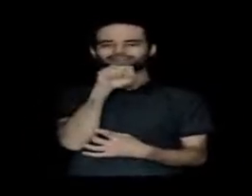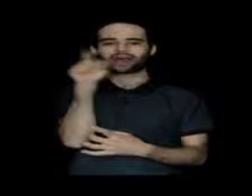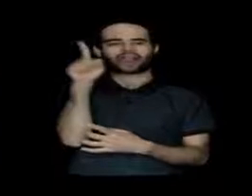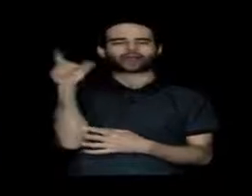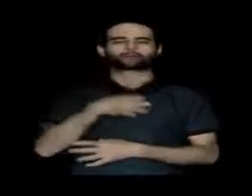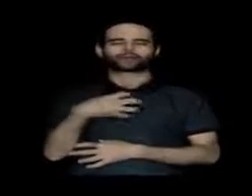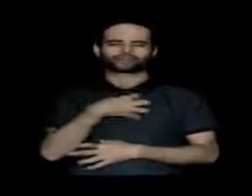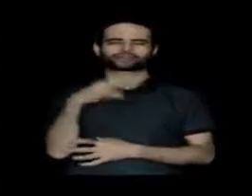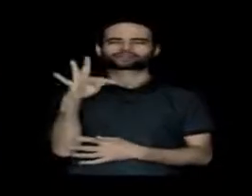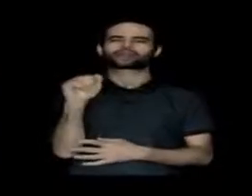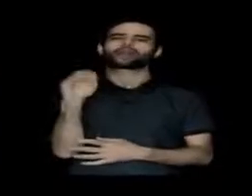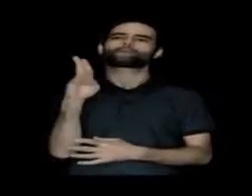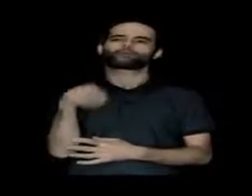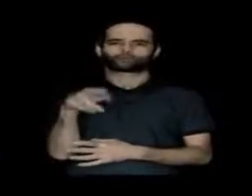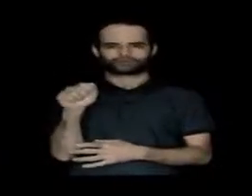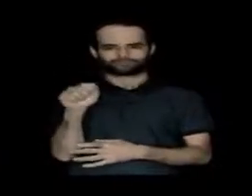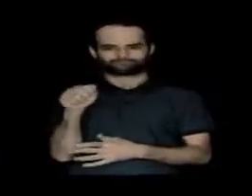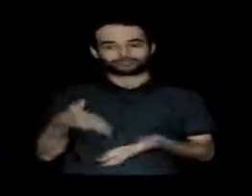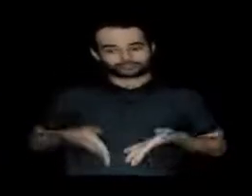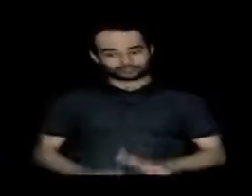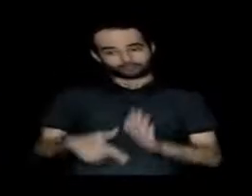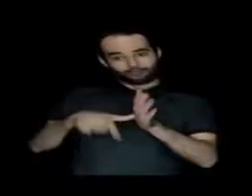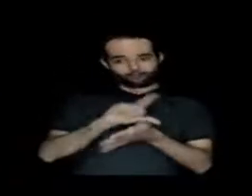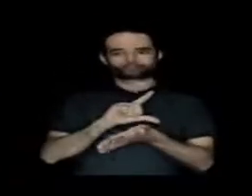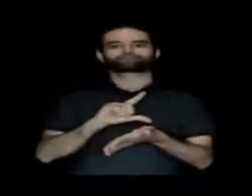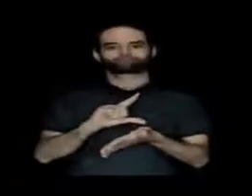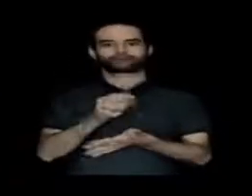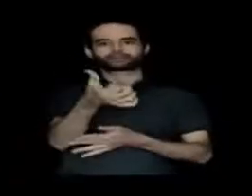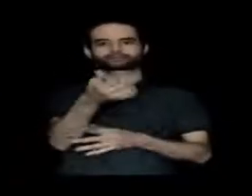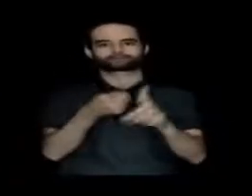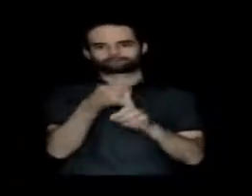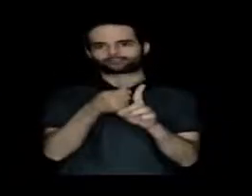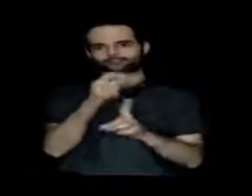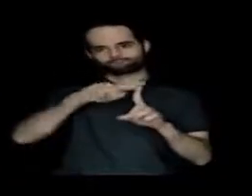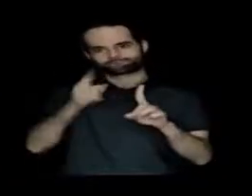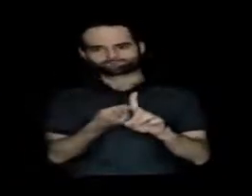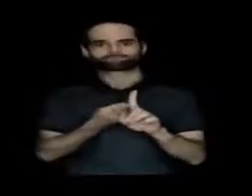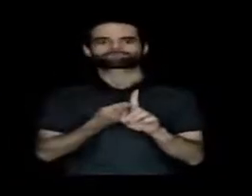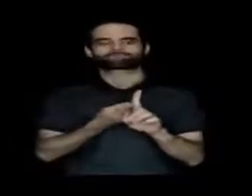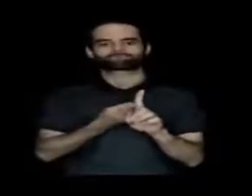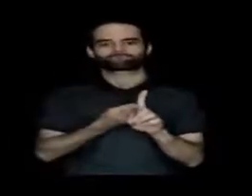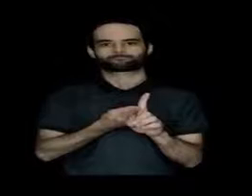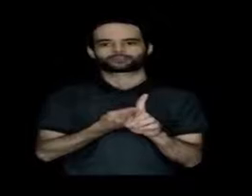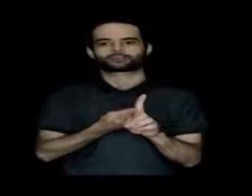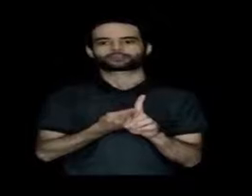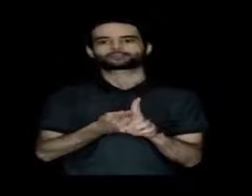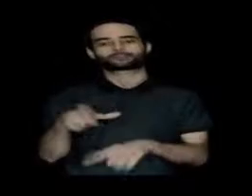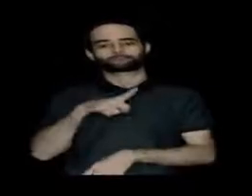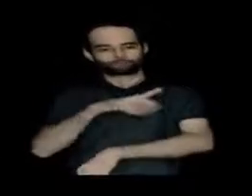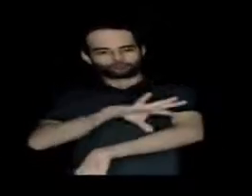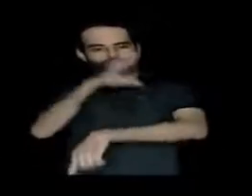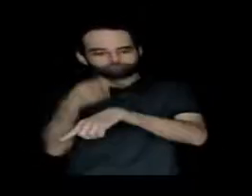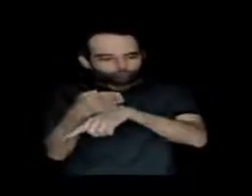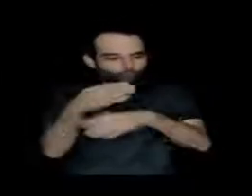They thought I was the nurse. They used it to say, "Look at the little mice. The little mice sometimes don't